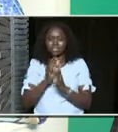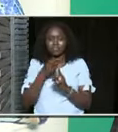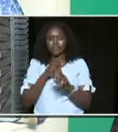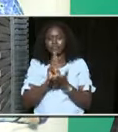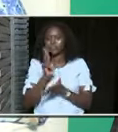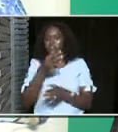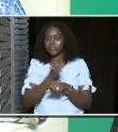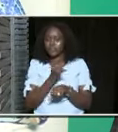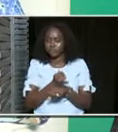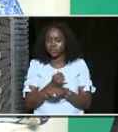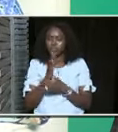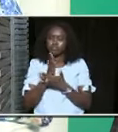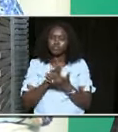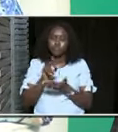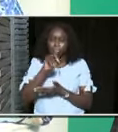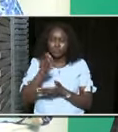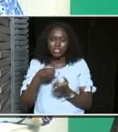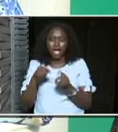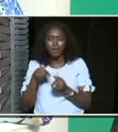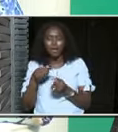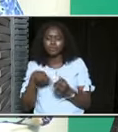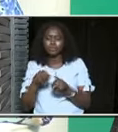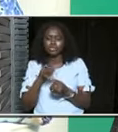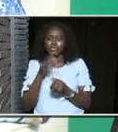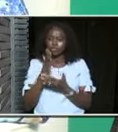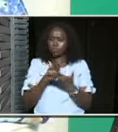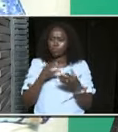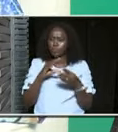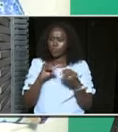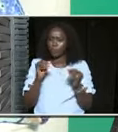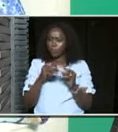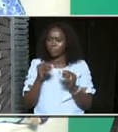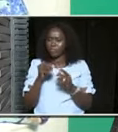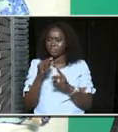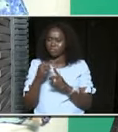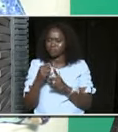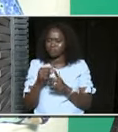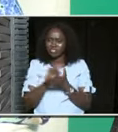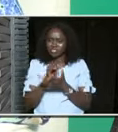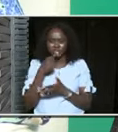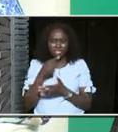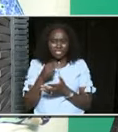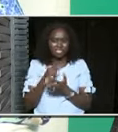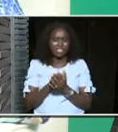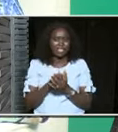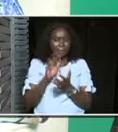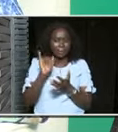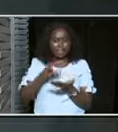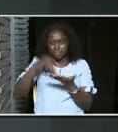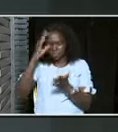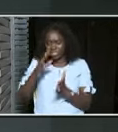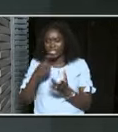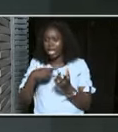So the questions around comments that were made by you quoted by the student around the